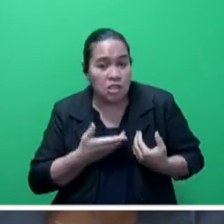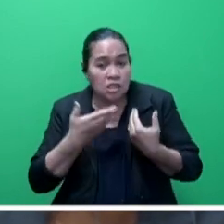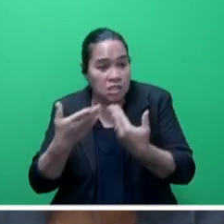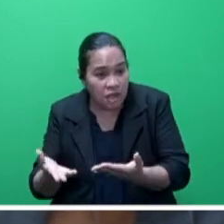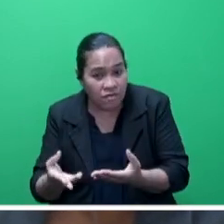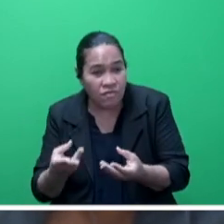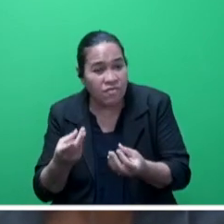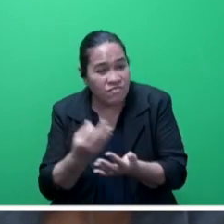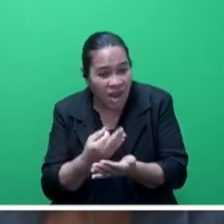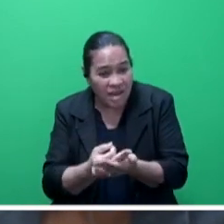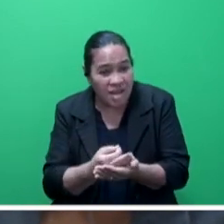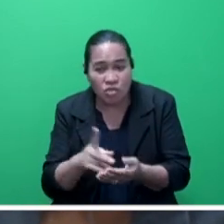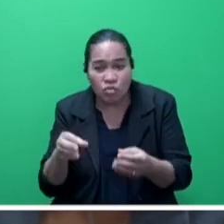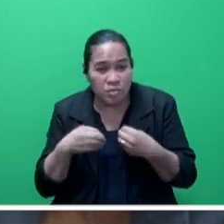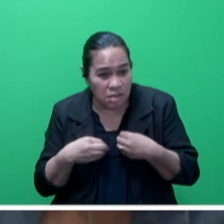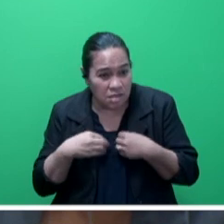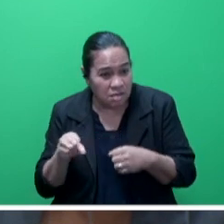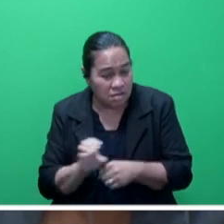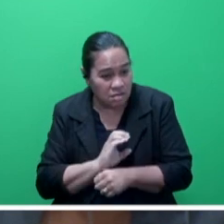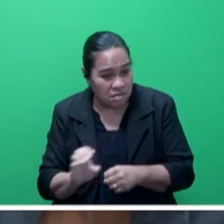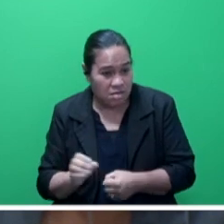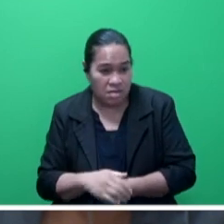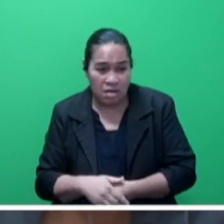businesses. We should...